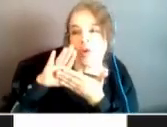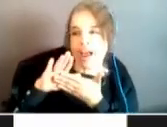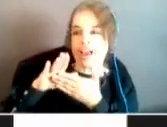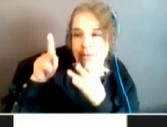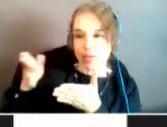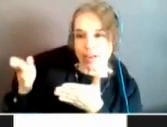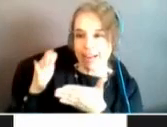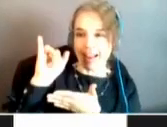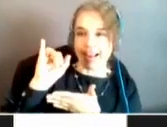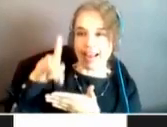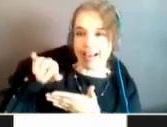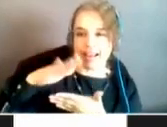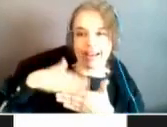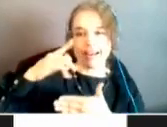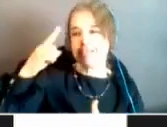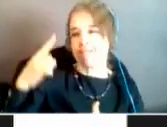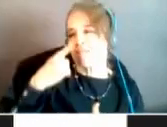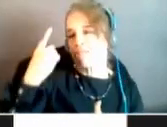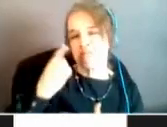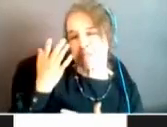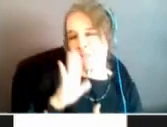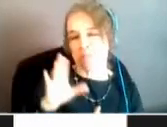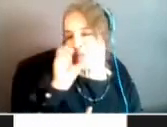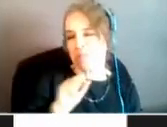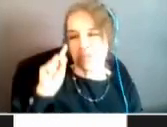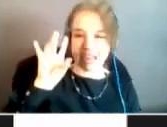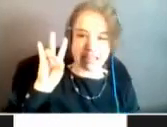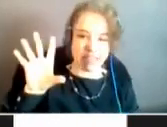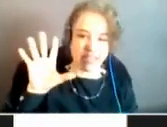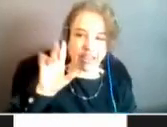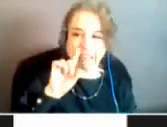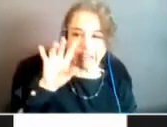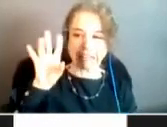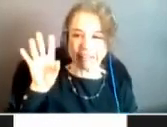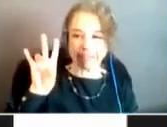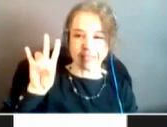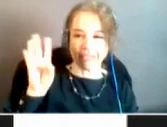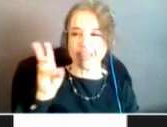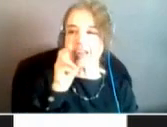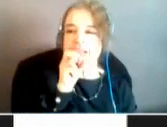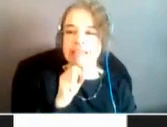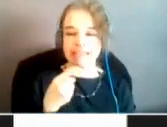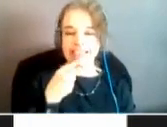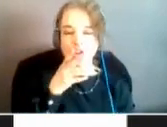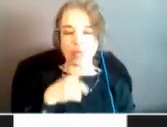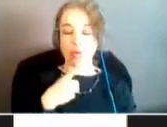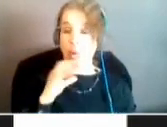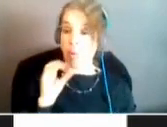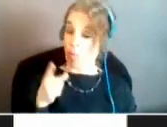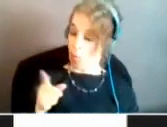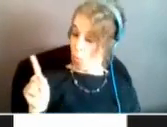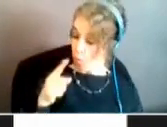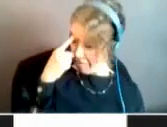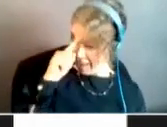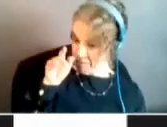an iPad, and she's only about, you know, I think 75 or 76. And she said, I said, oh, what did you